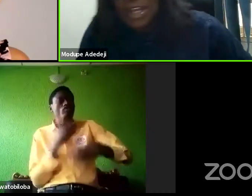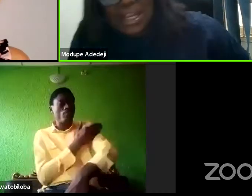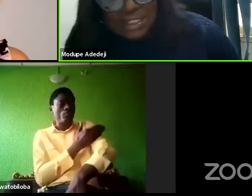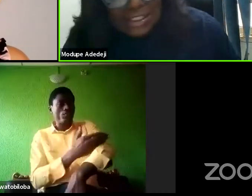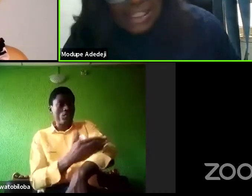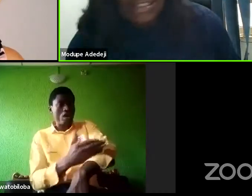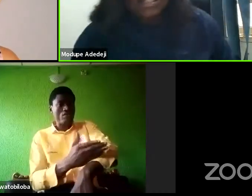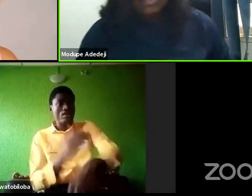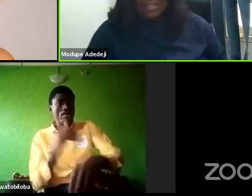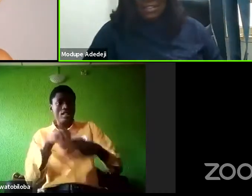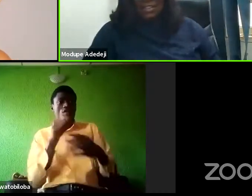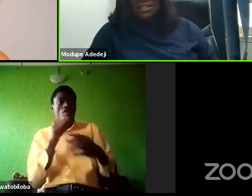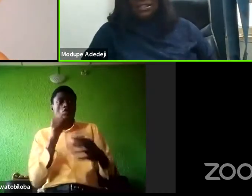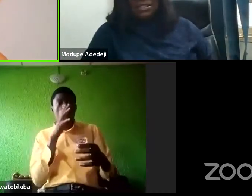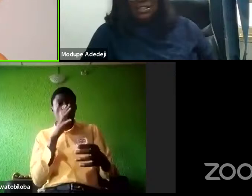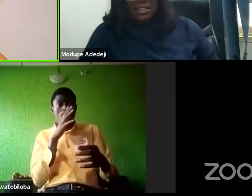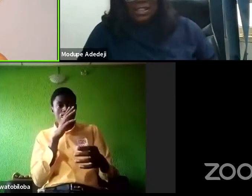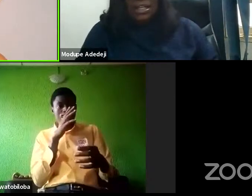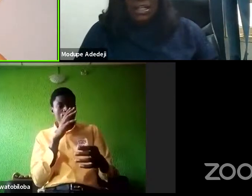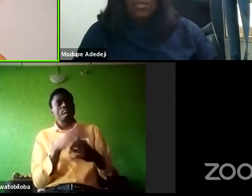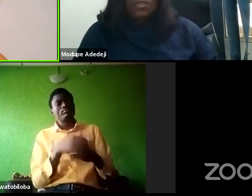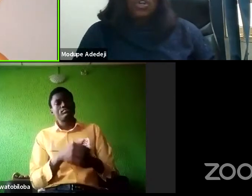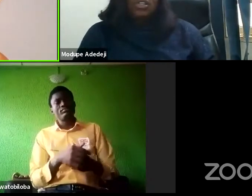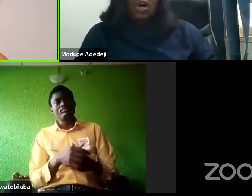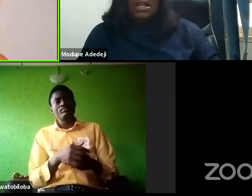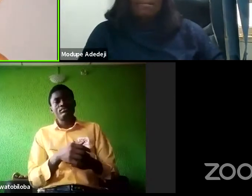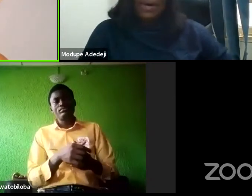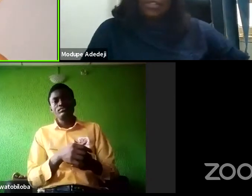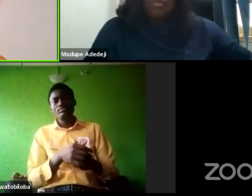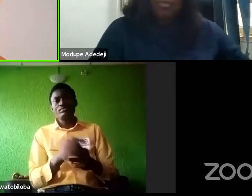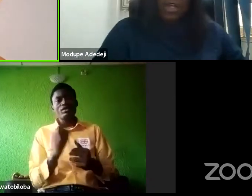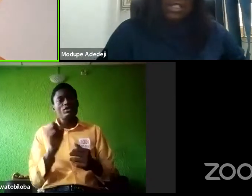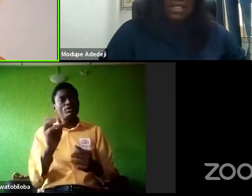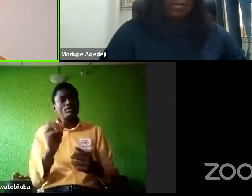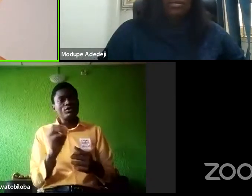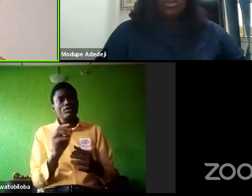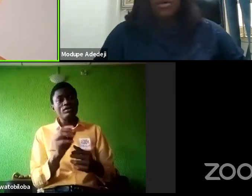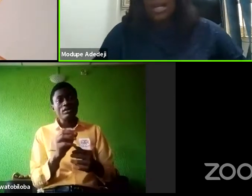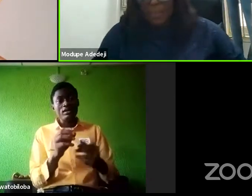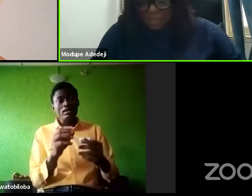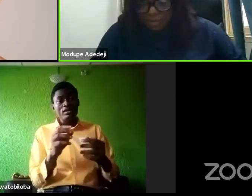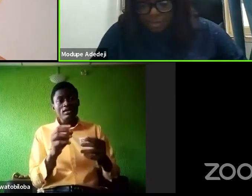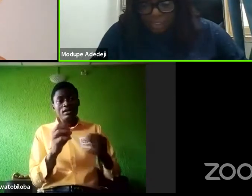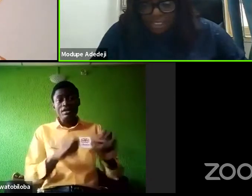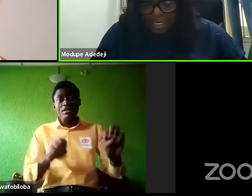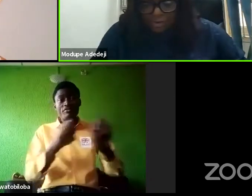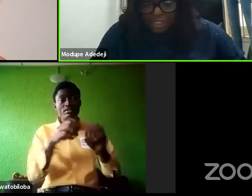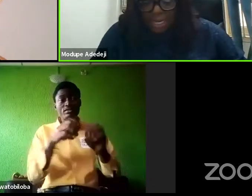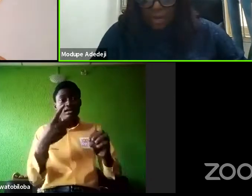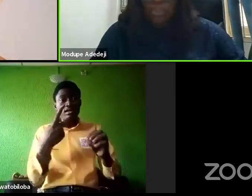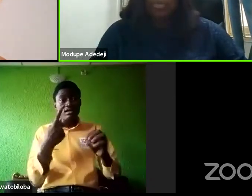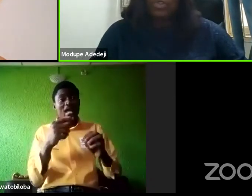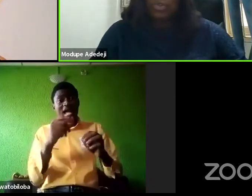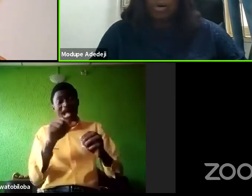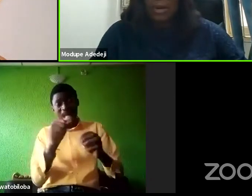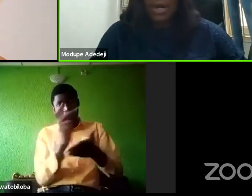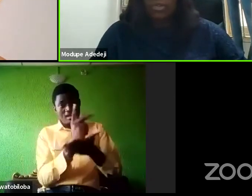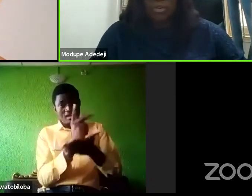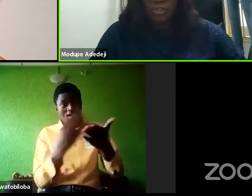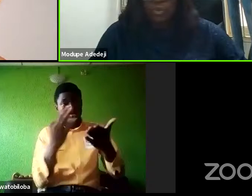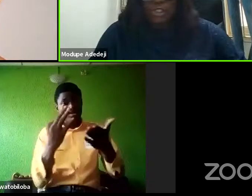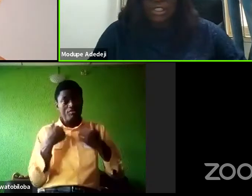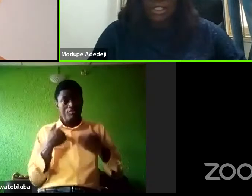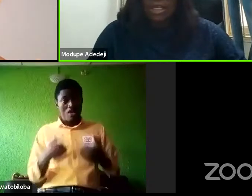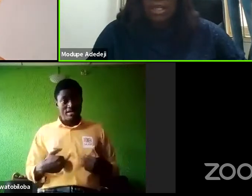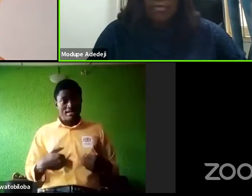Coming from the eggs. Yes. Oh, so even those other parts of the body, some other parts of the body can also produce some